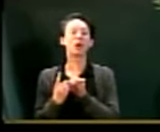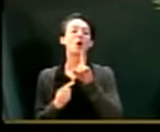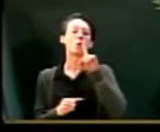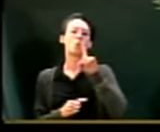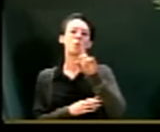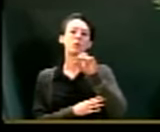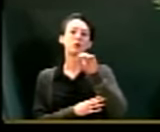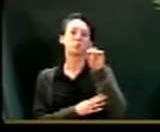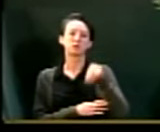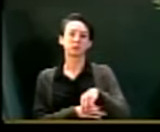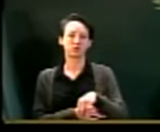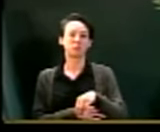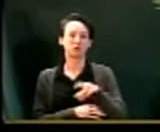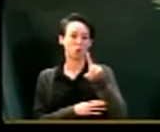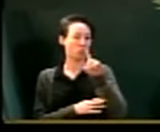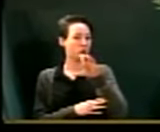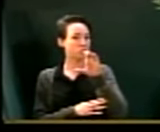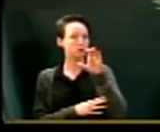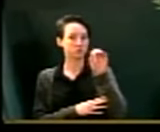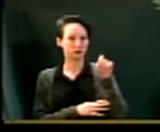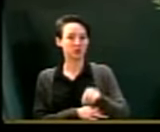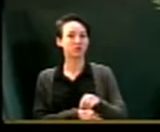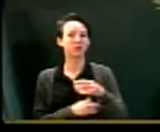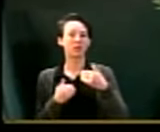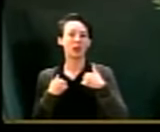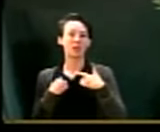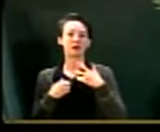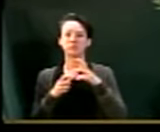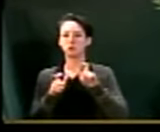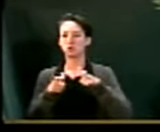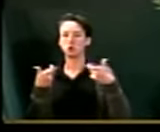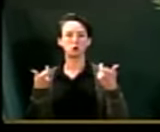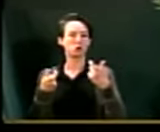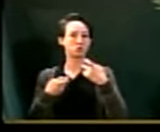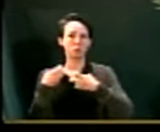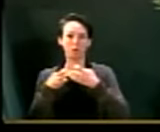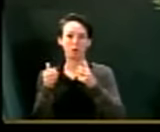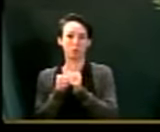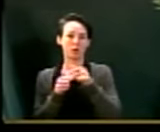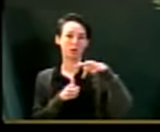major problem with their portfolio. That's not teacher error.